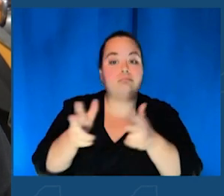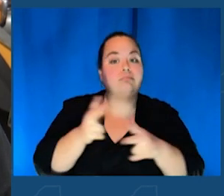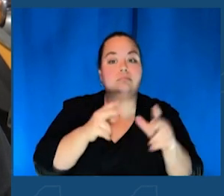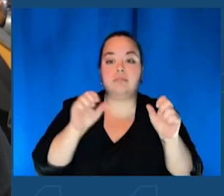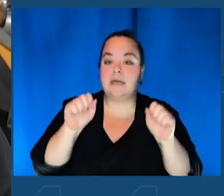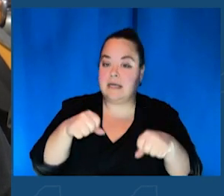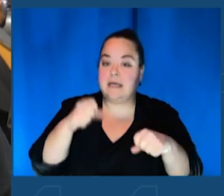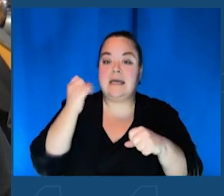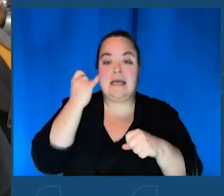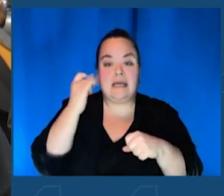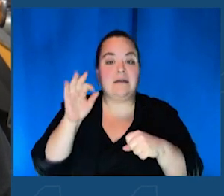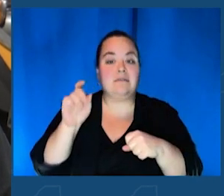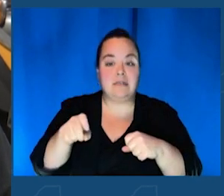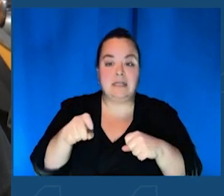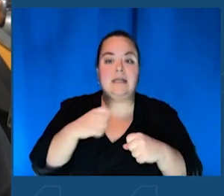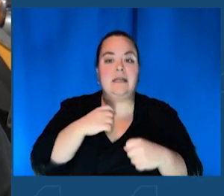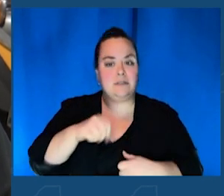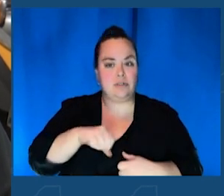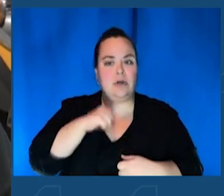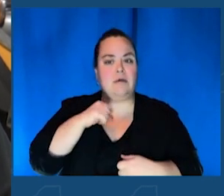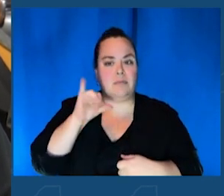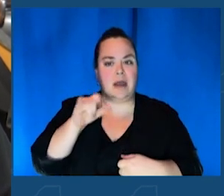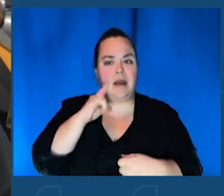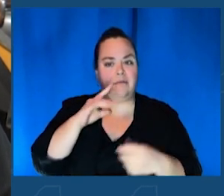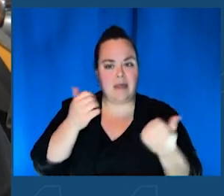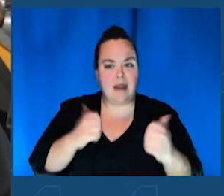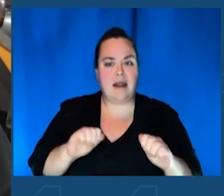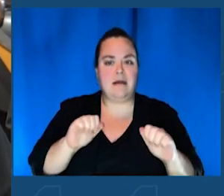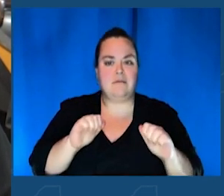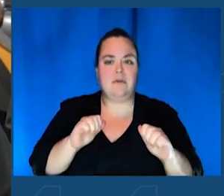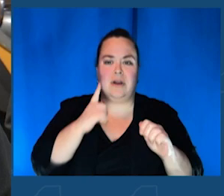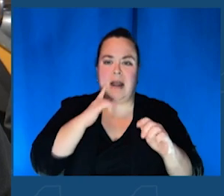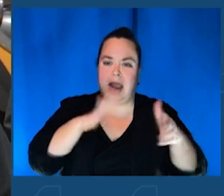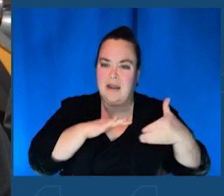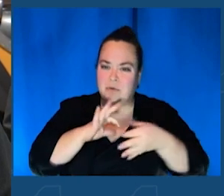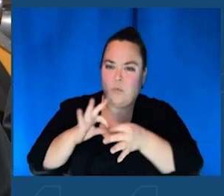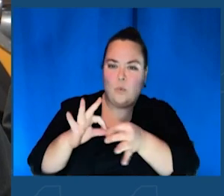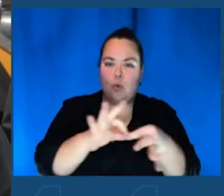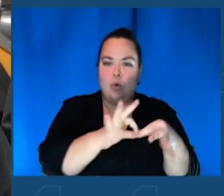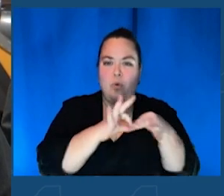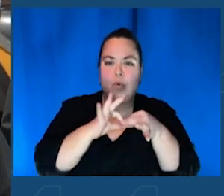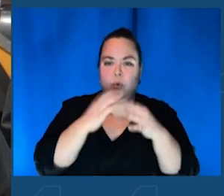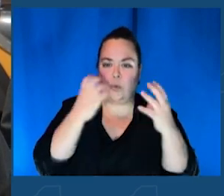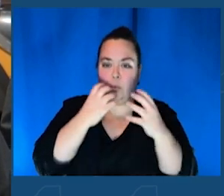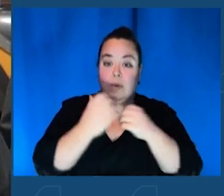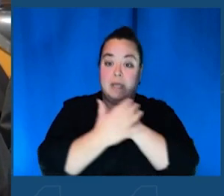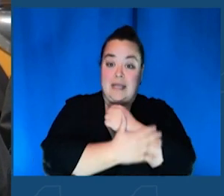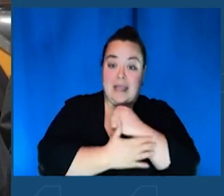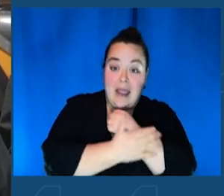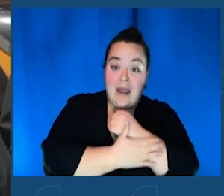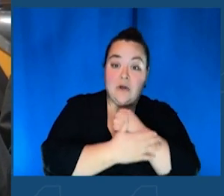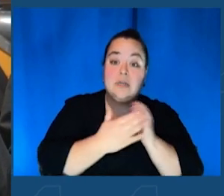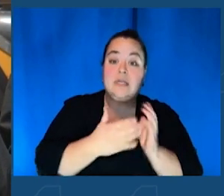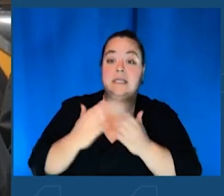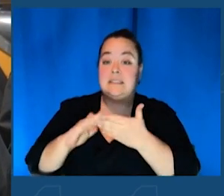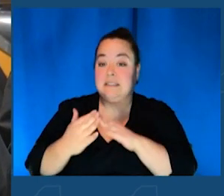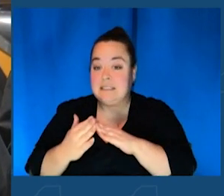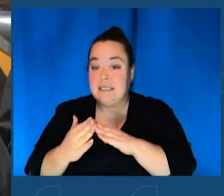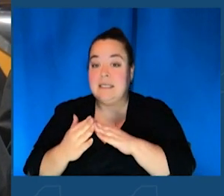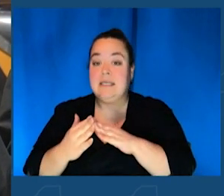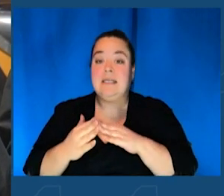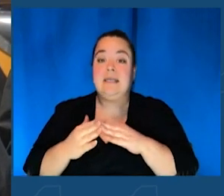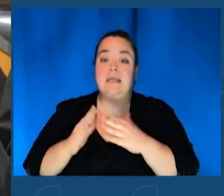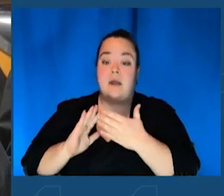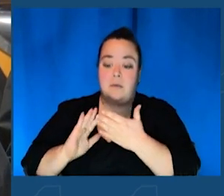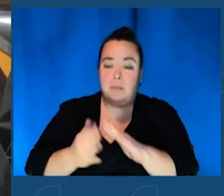proud of that effort, proud of the incredible coordination. I mean, working with the county, working with the city, working with our towns.